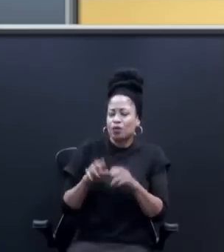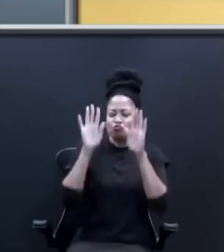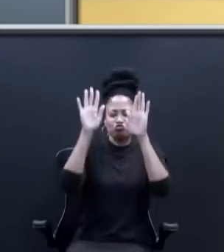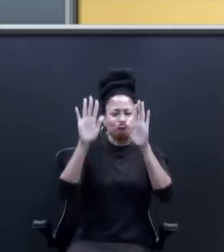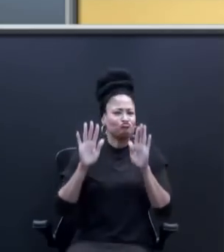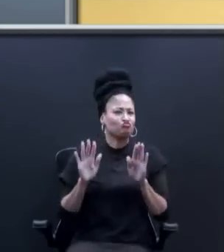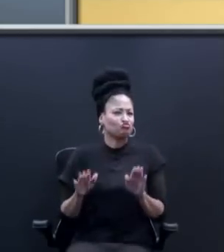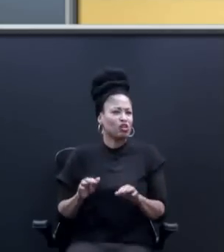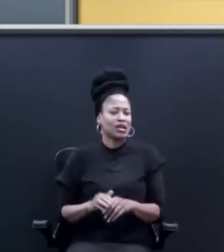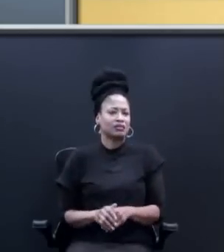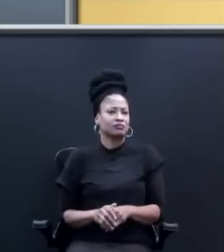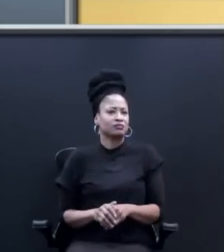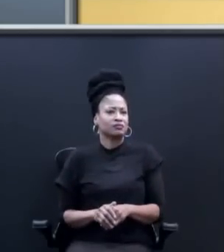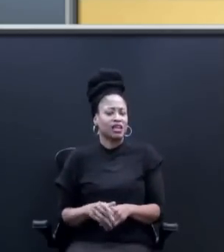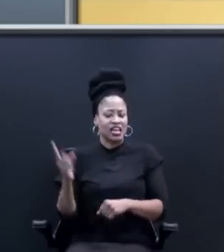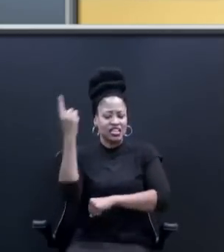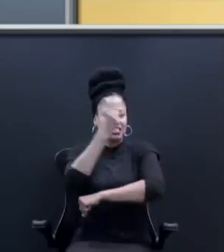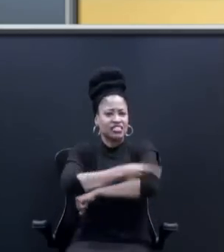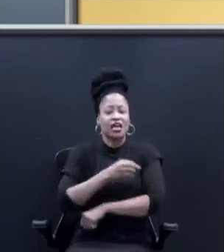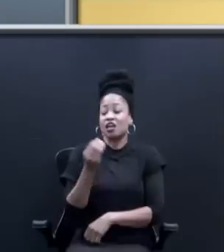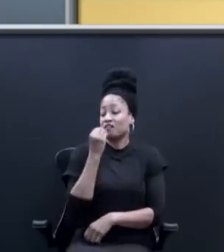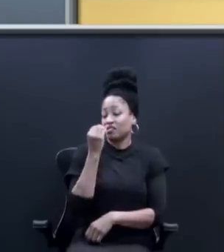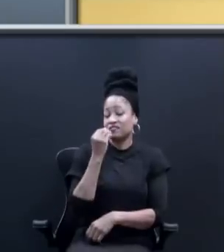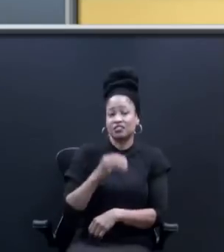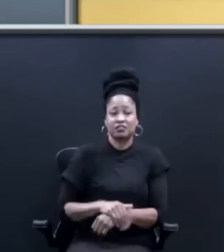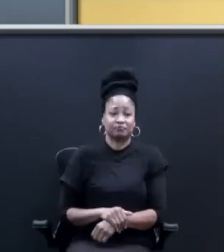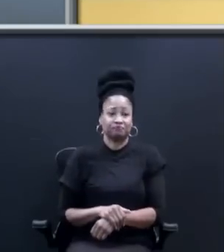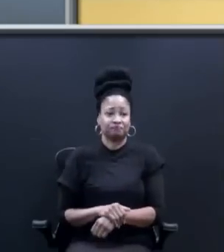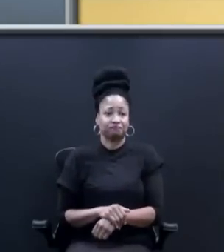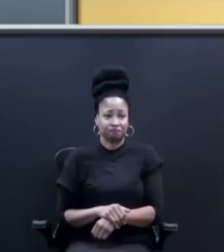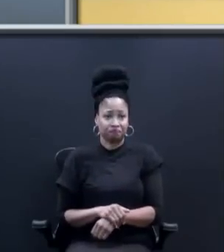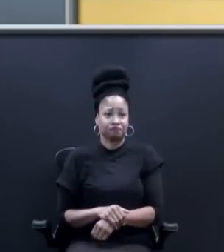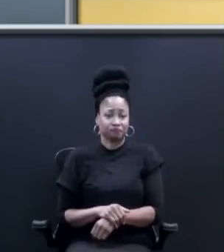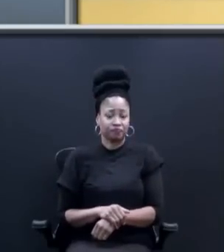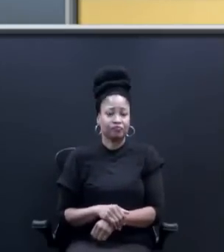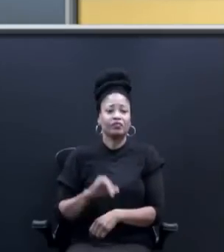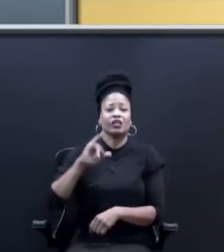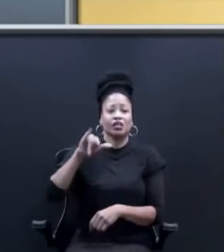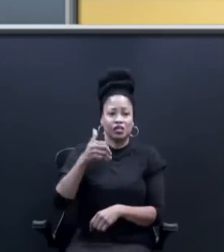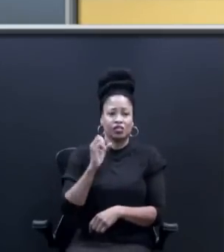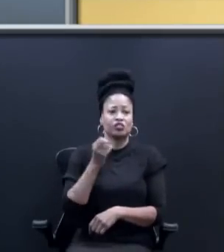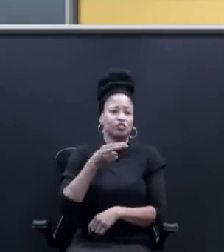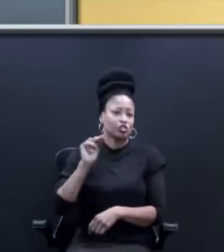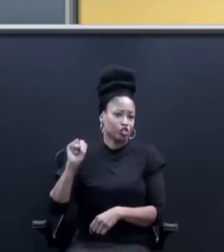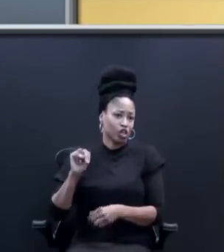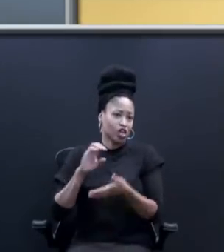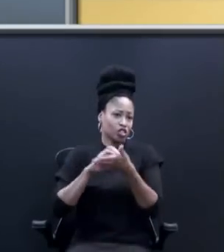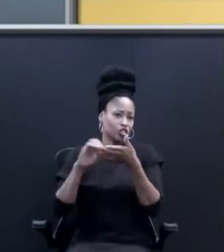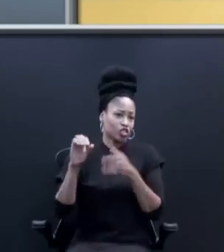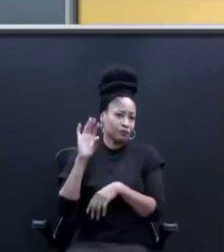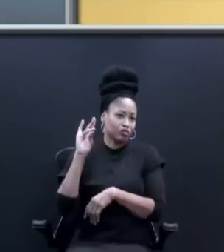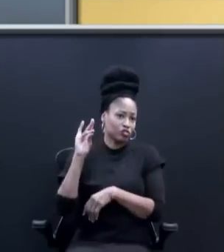Nobody pays stuff like that attention. Let's go into St. John. The 7th chapter.